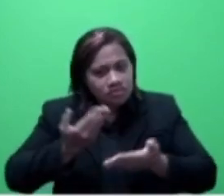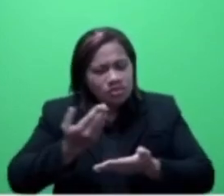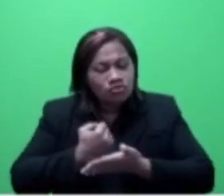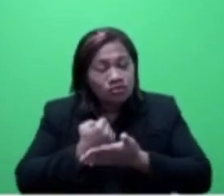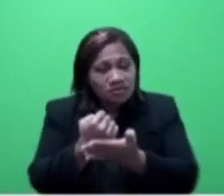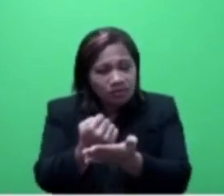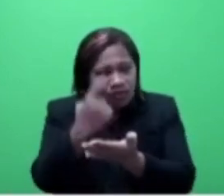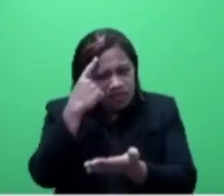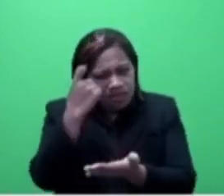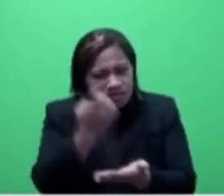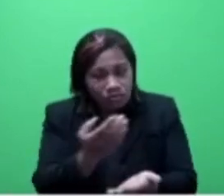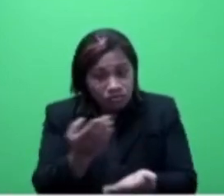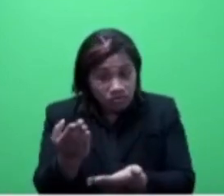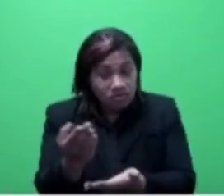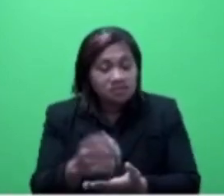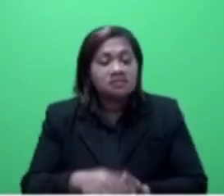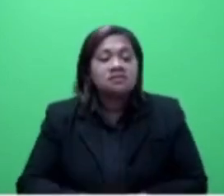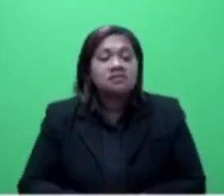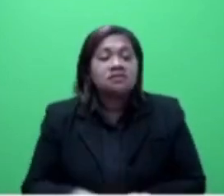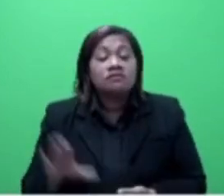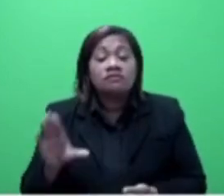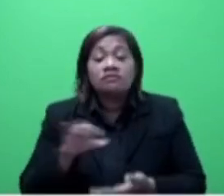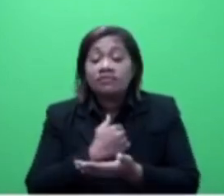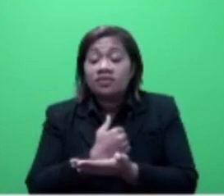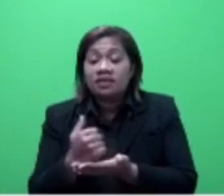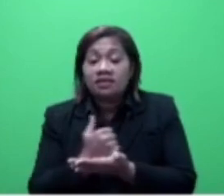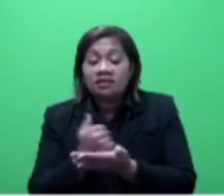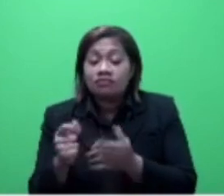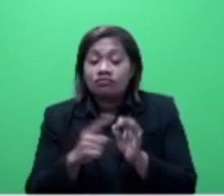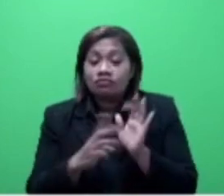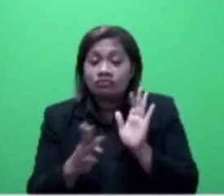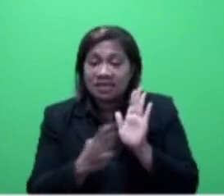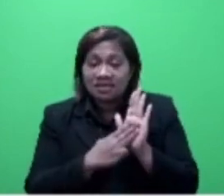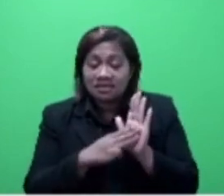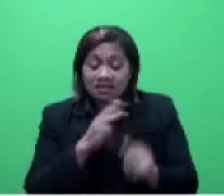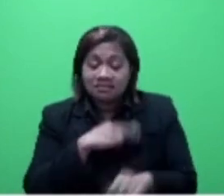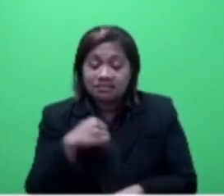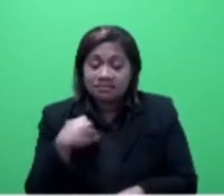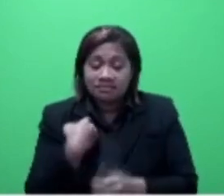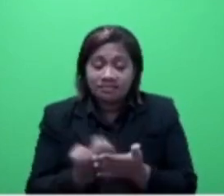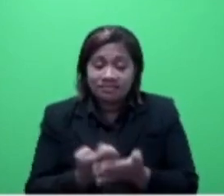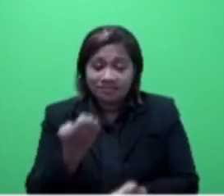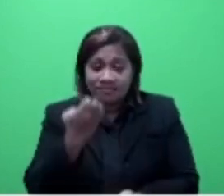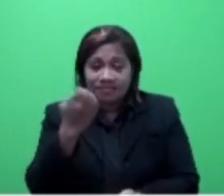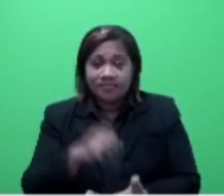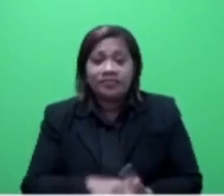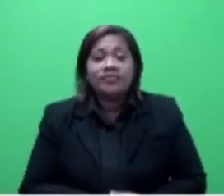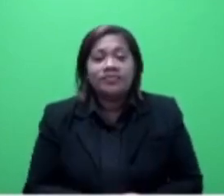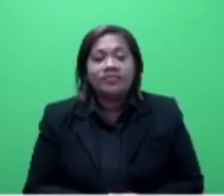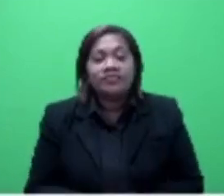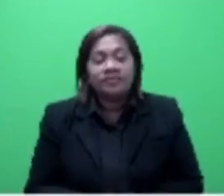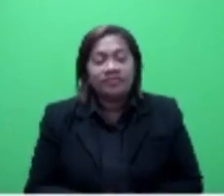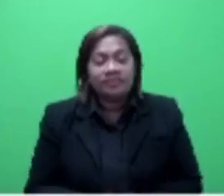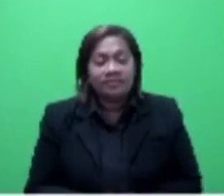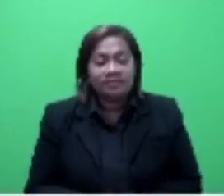motion that's been moved by the Acting Prime Minister, Minister for Economy. Right at the outset, for the purposes